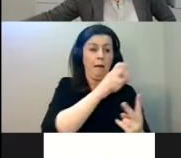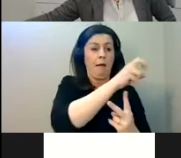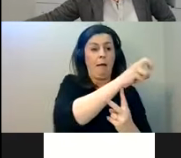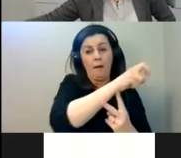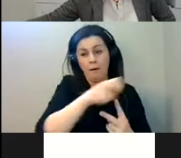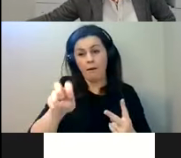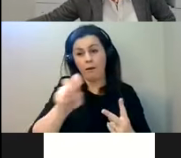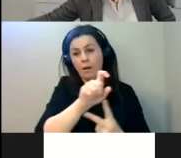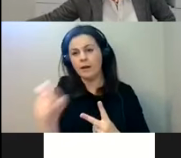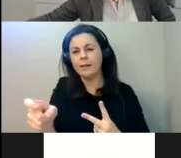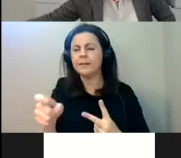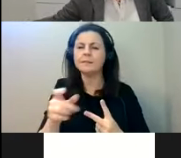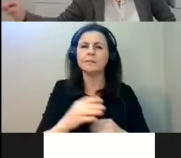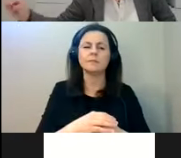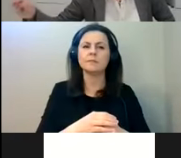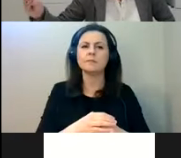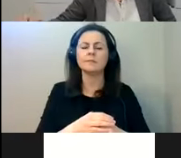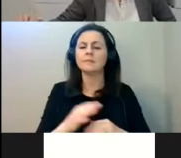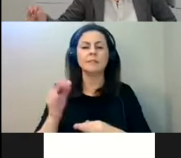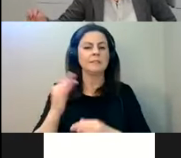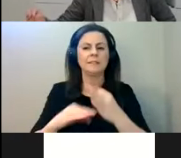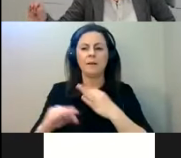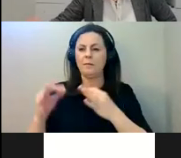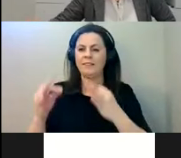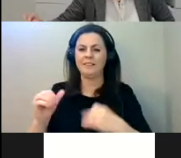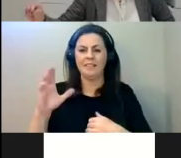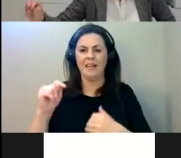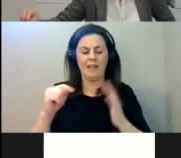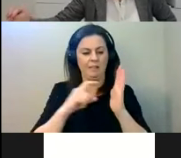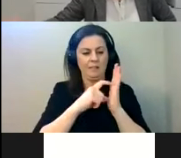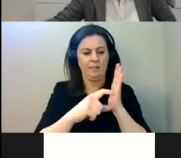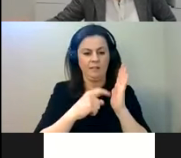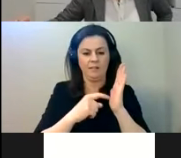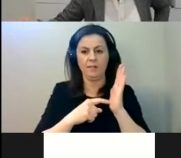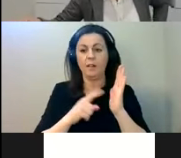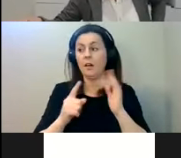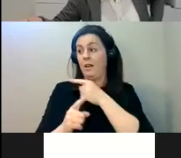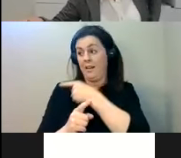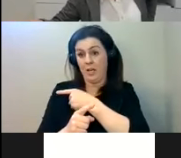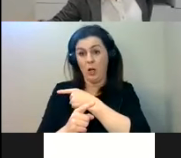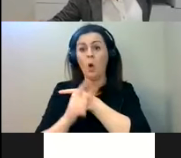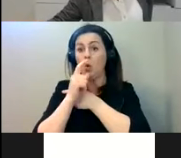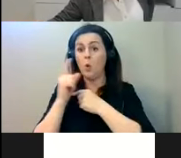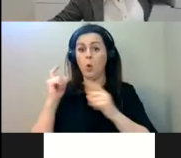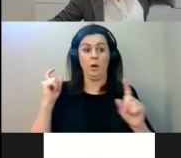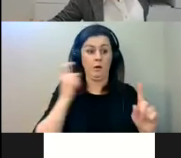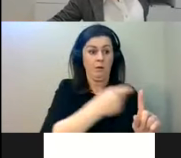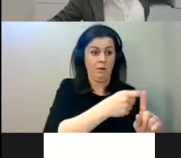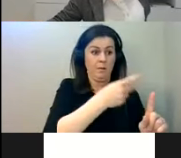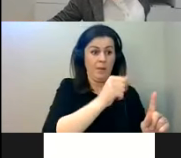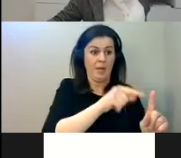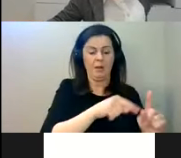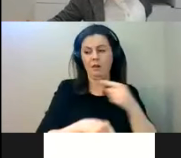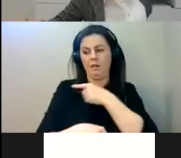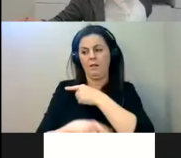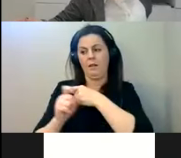under the act, it's clear that it is only the person that can give the authority to another. But if there is a